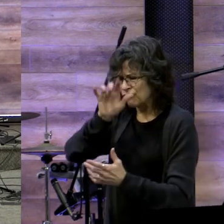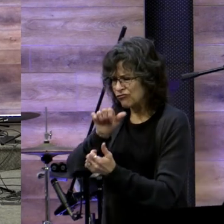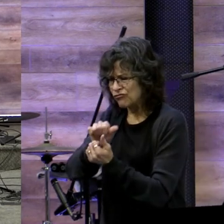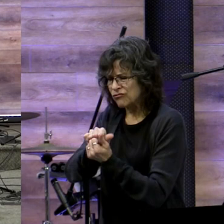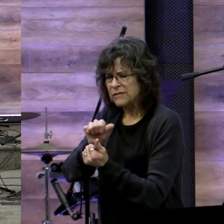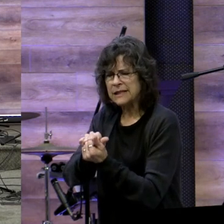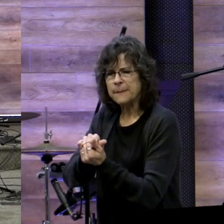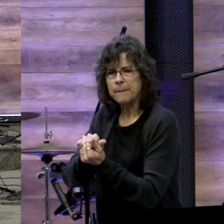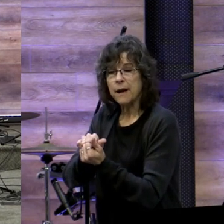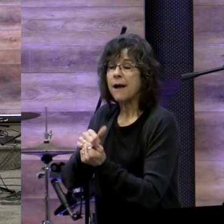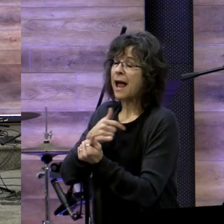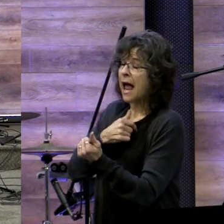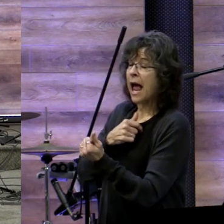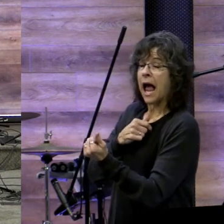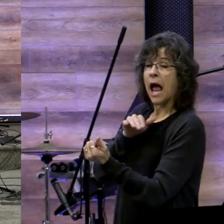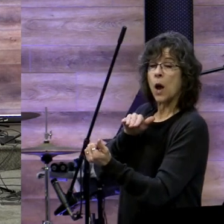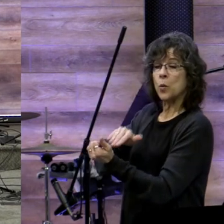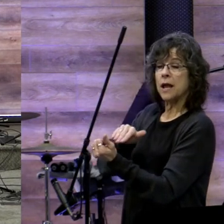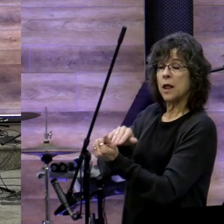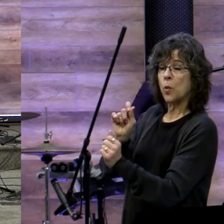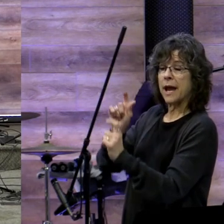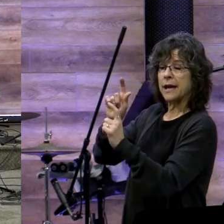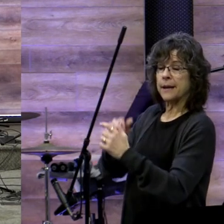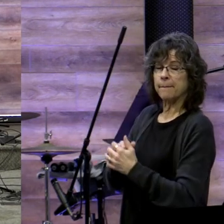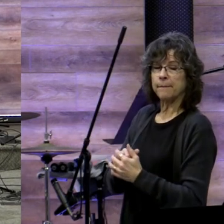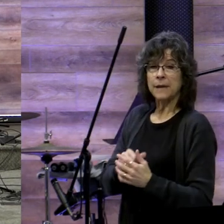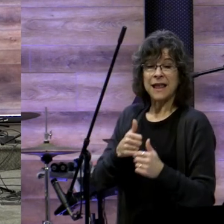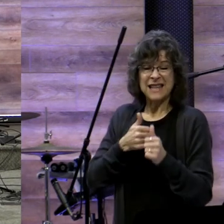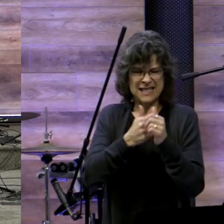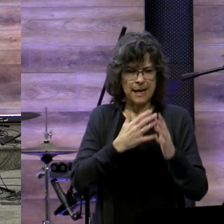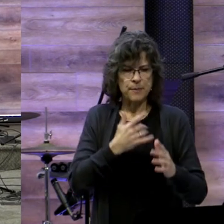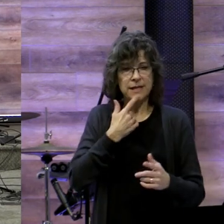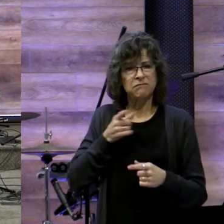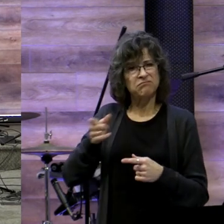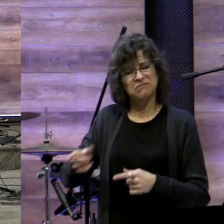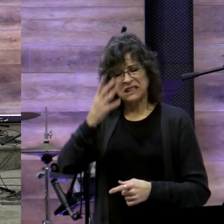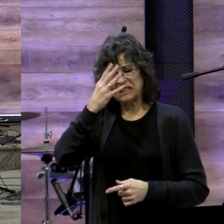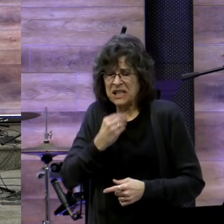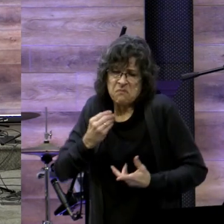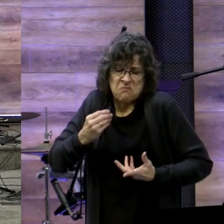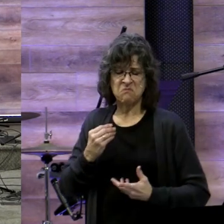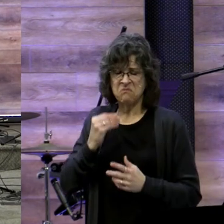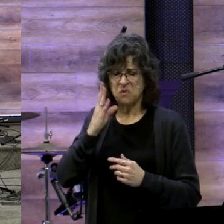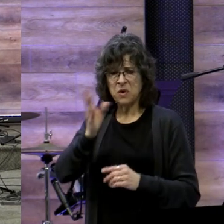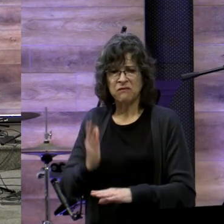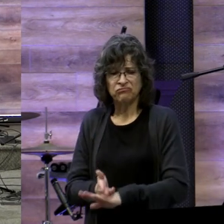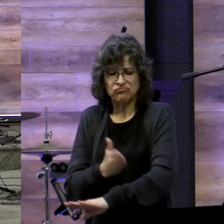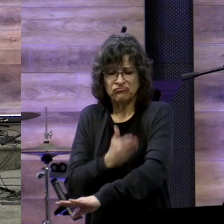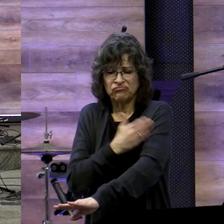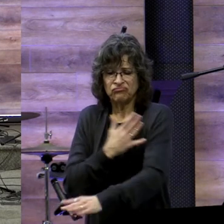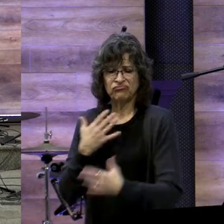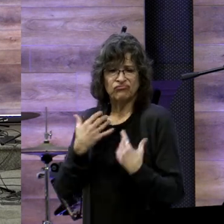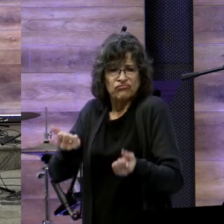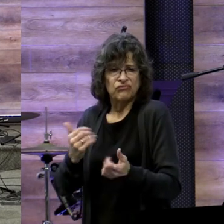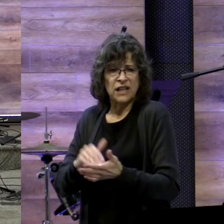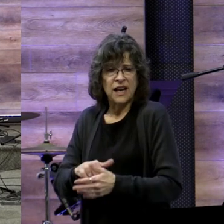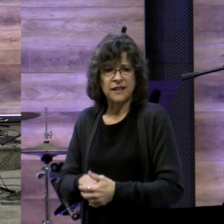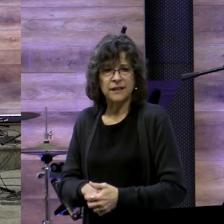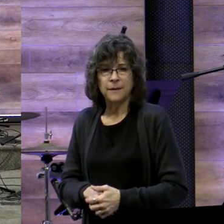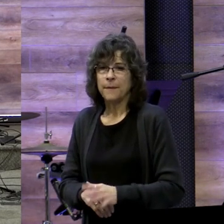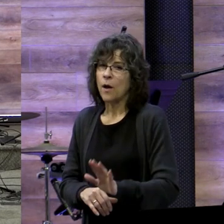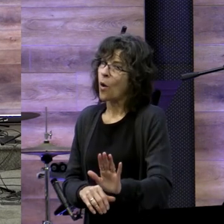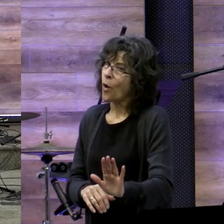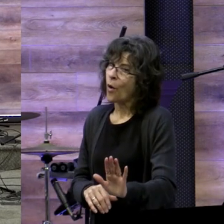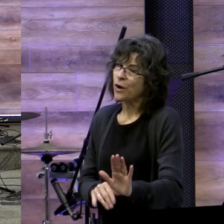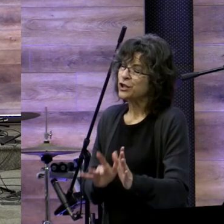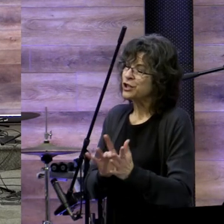to awaken him. The disciples said to him, Lord, if he has fallen asleep, he will recover. Now Jesus had spoken of his